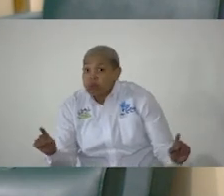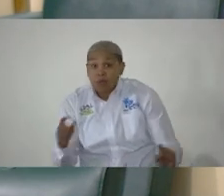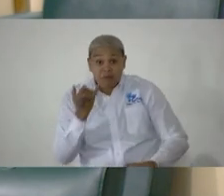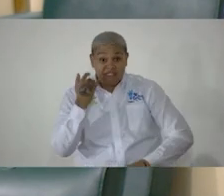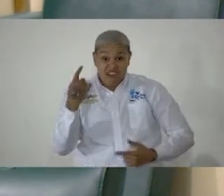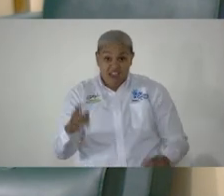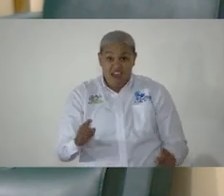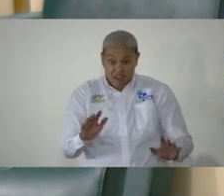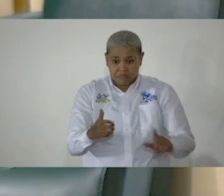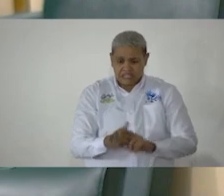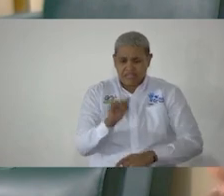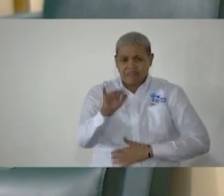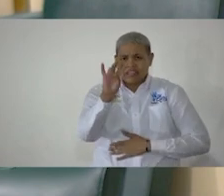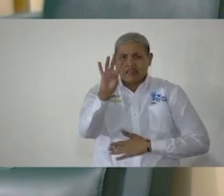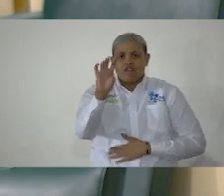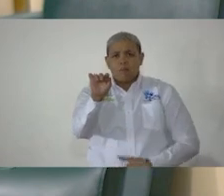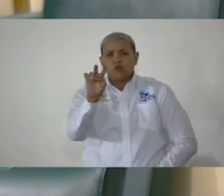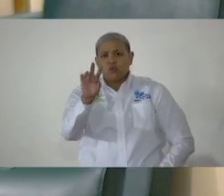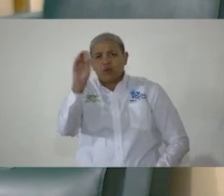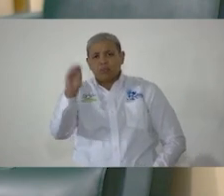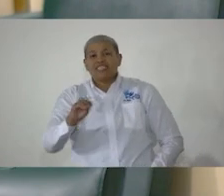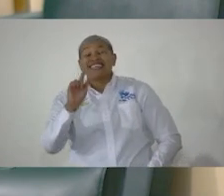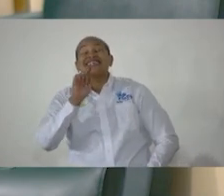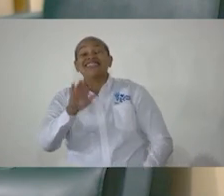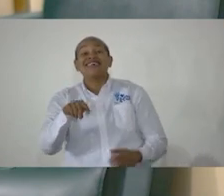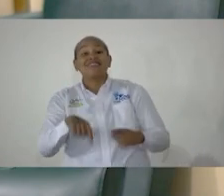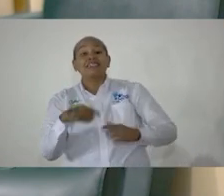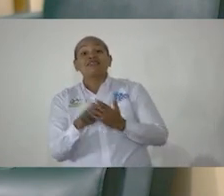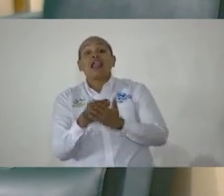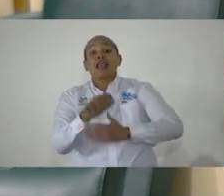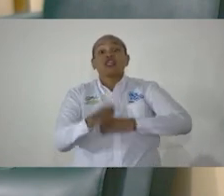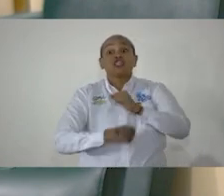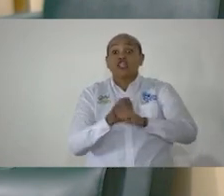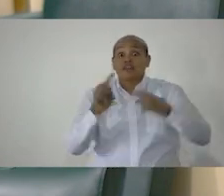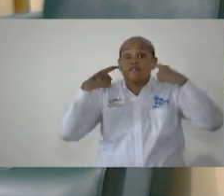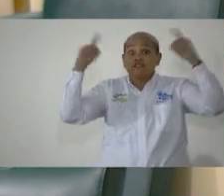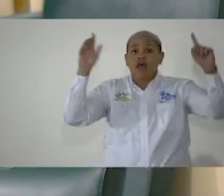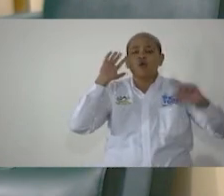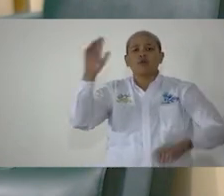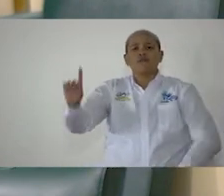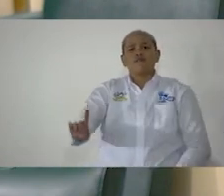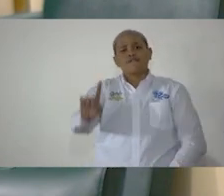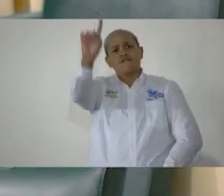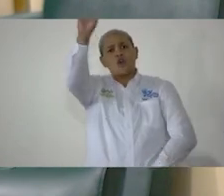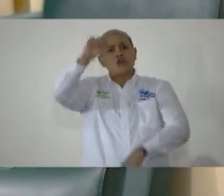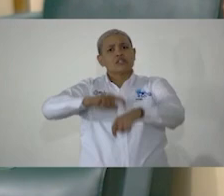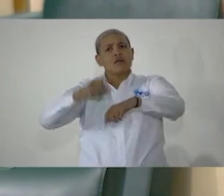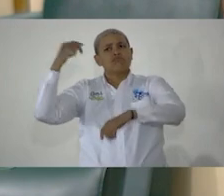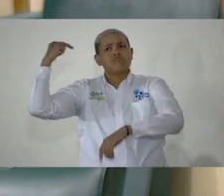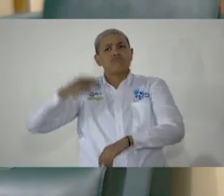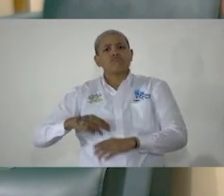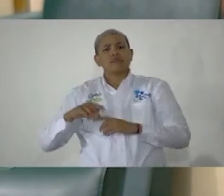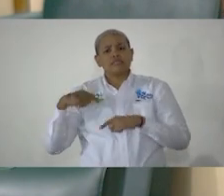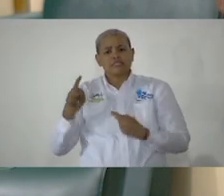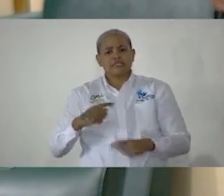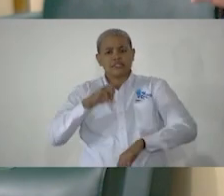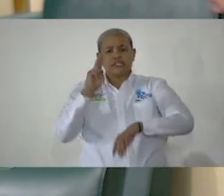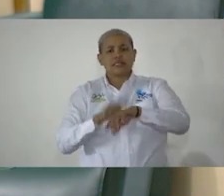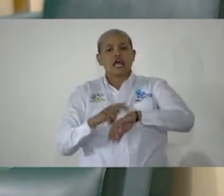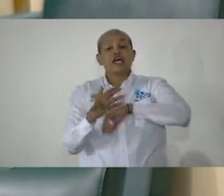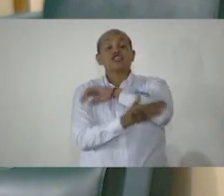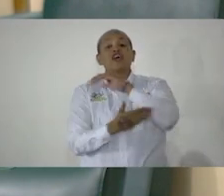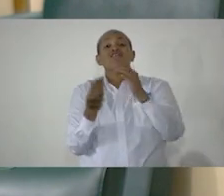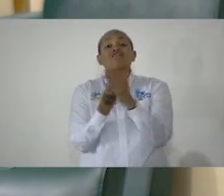Madam Speaker, that is the 74.2% at the end of this fiscal year, it would mark the first time since the nationalization of the financial